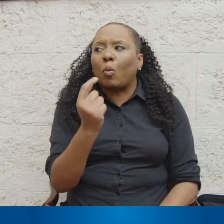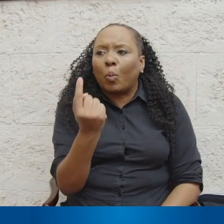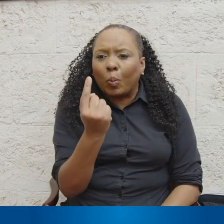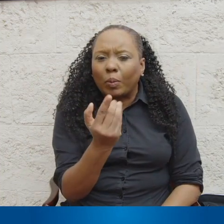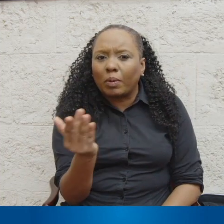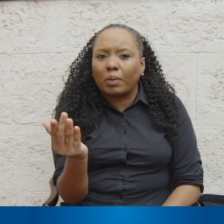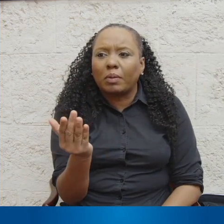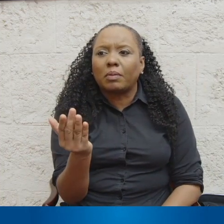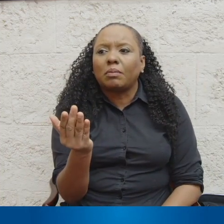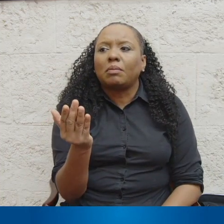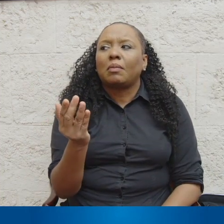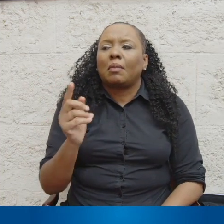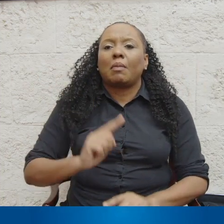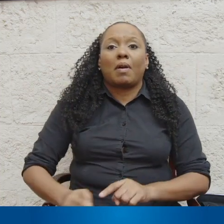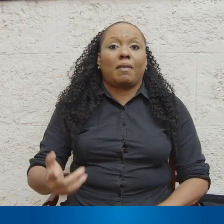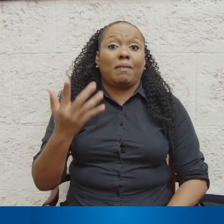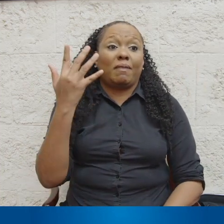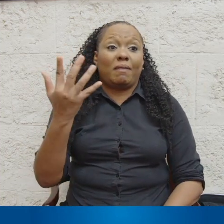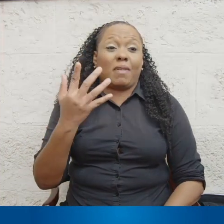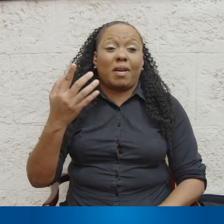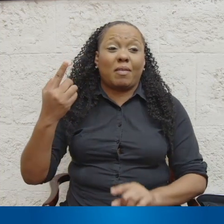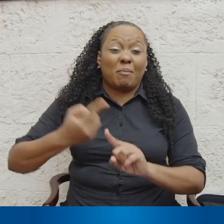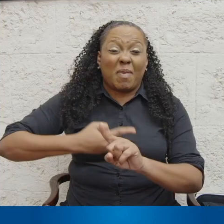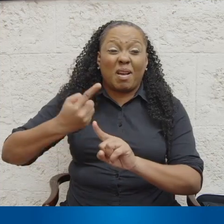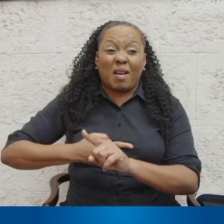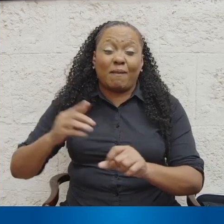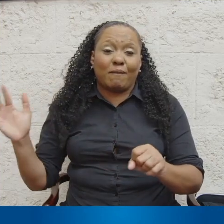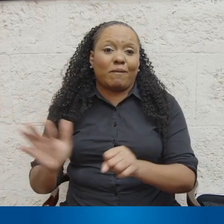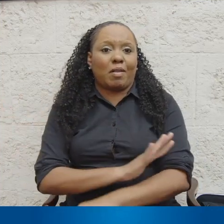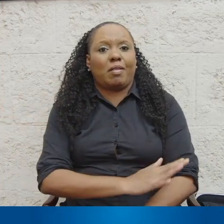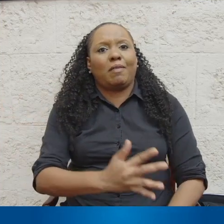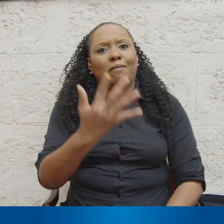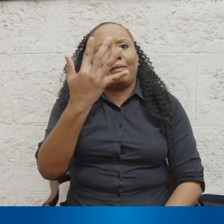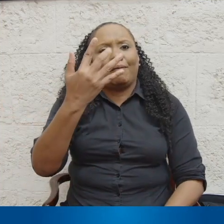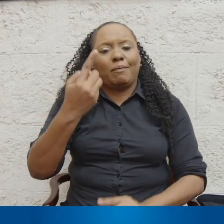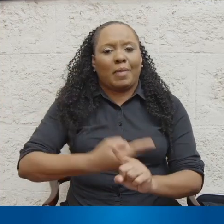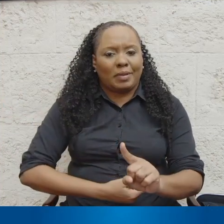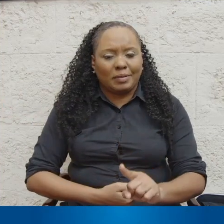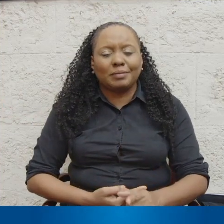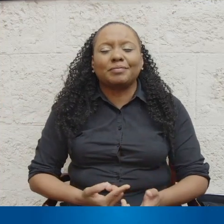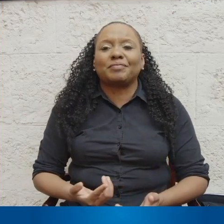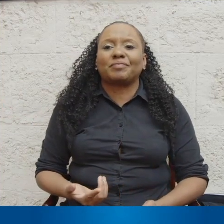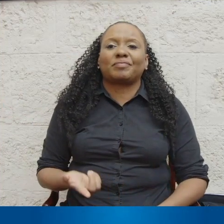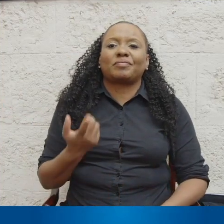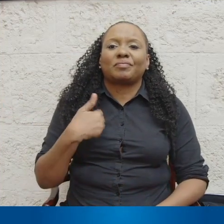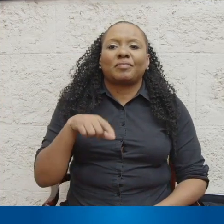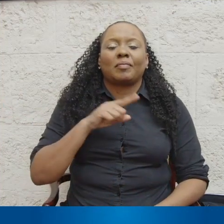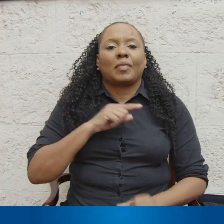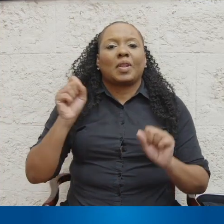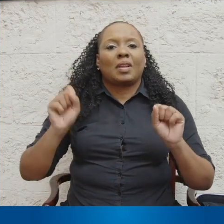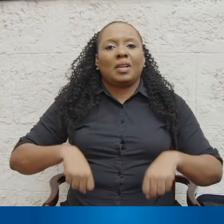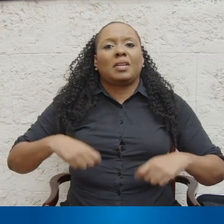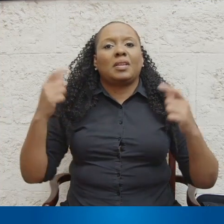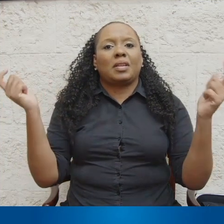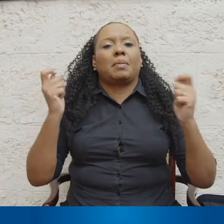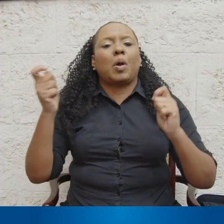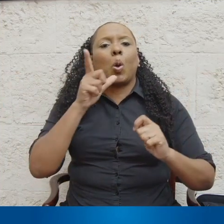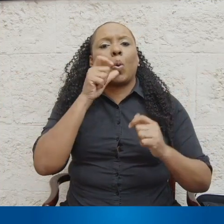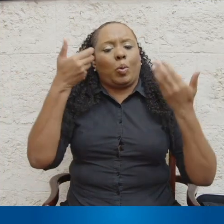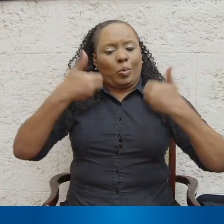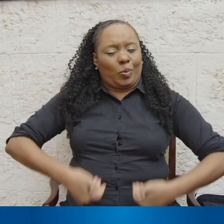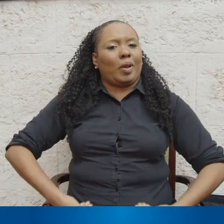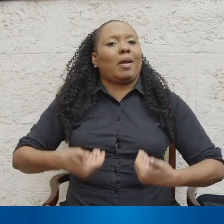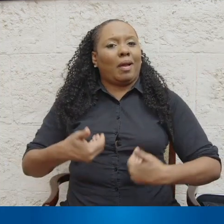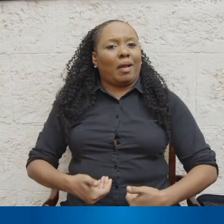as other countries are doing, but 5 whole months when we as a country can celebrate who we are as a